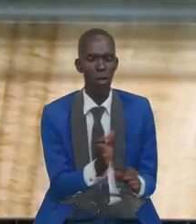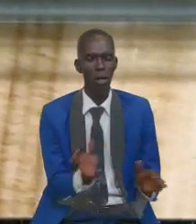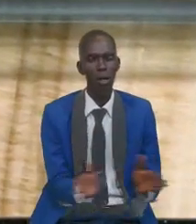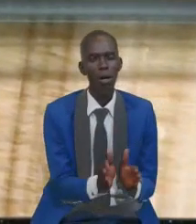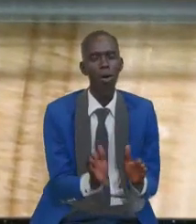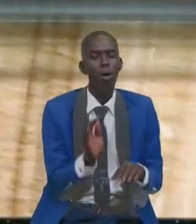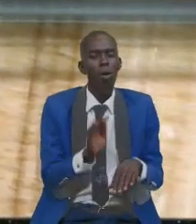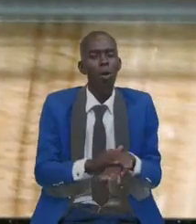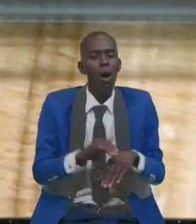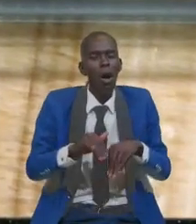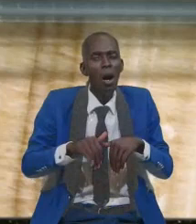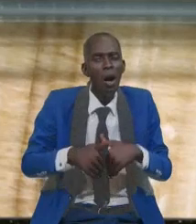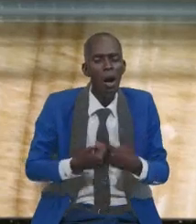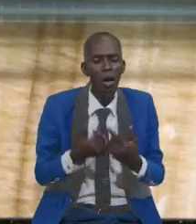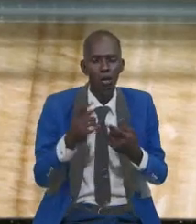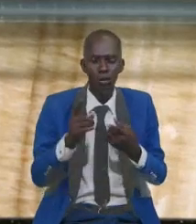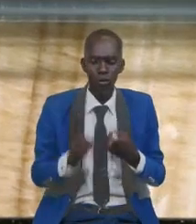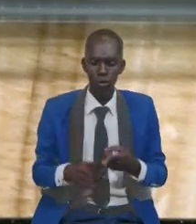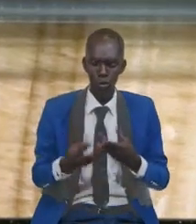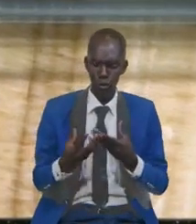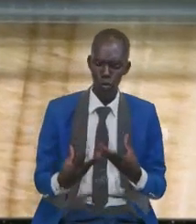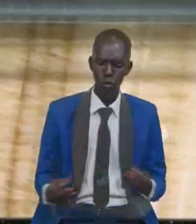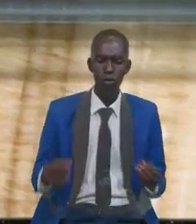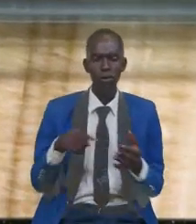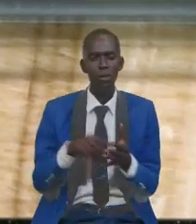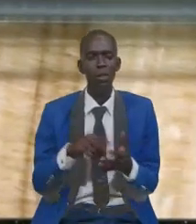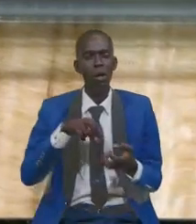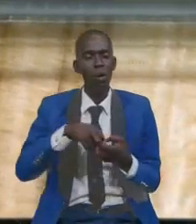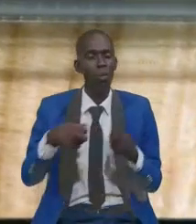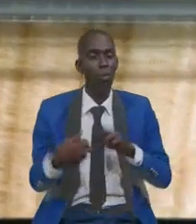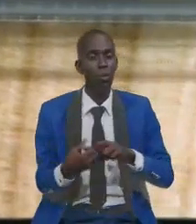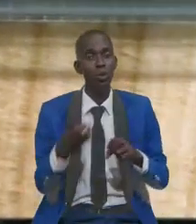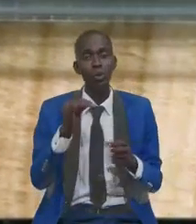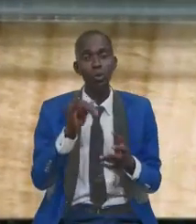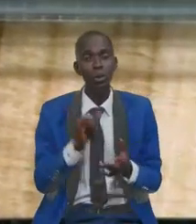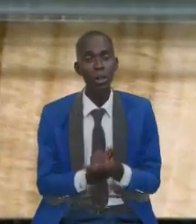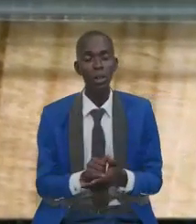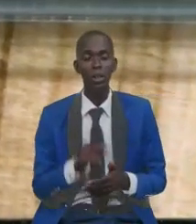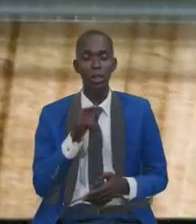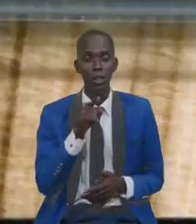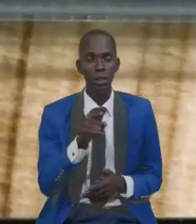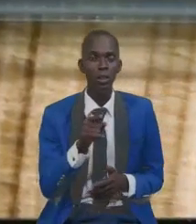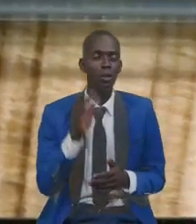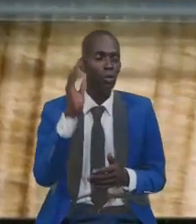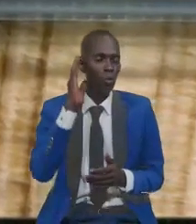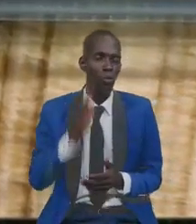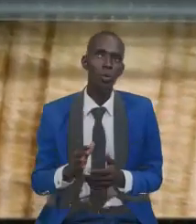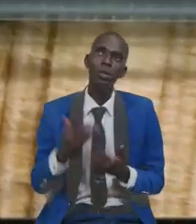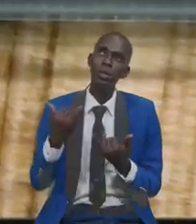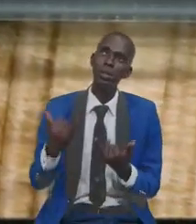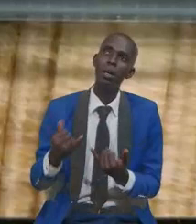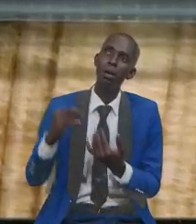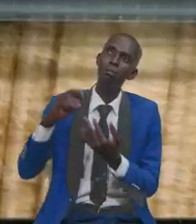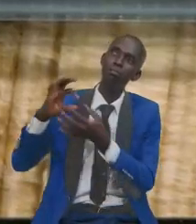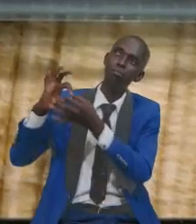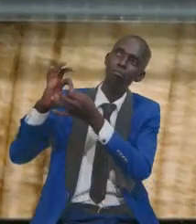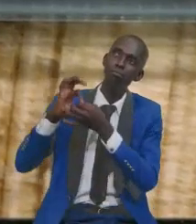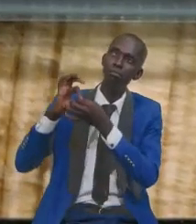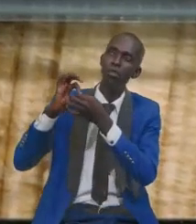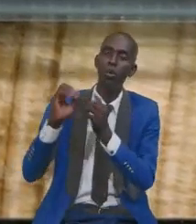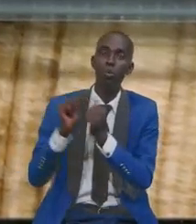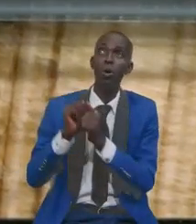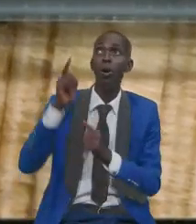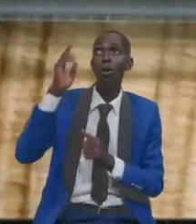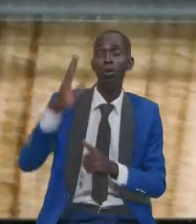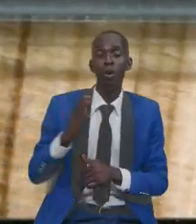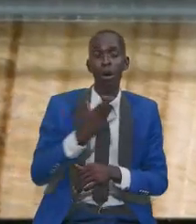to deal with this situation so that he'll be reconciled to God and the punishment